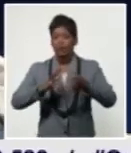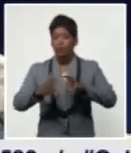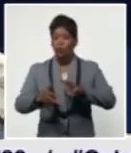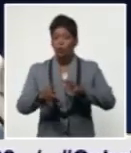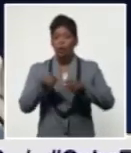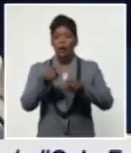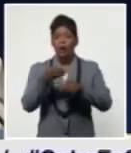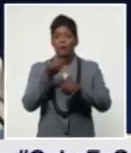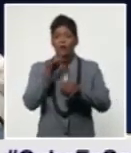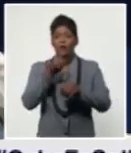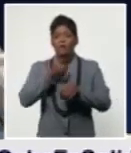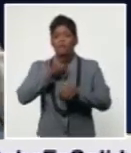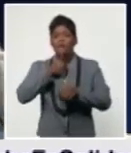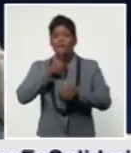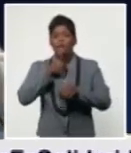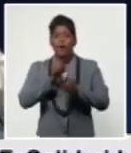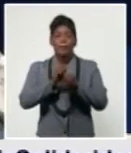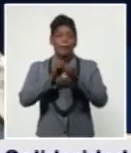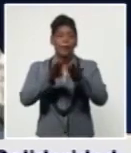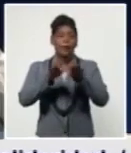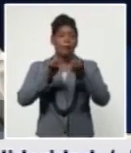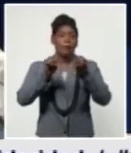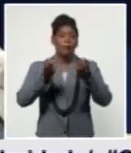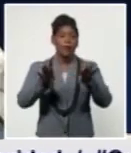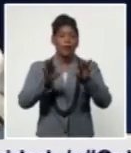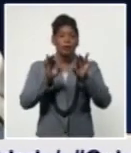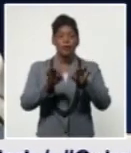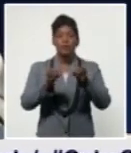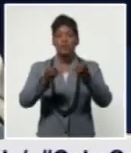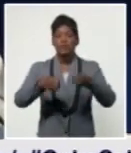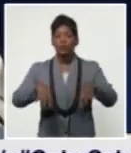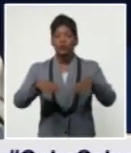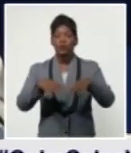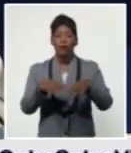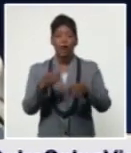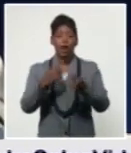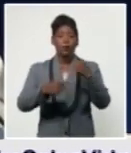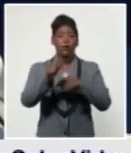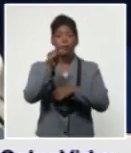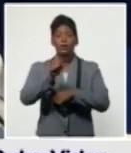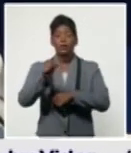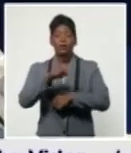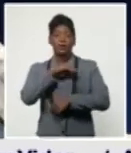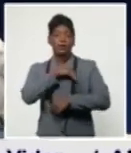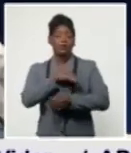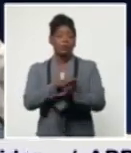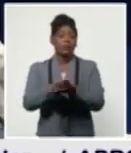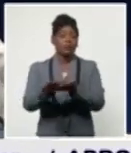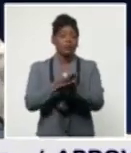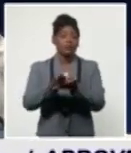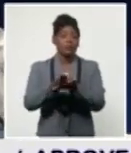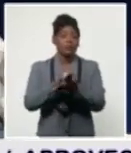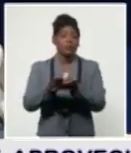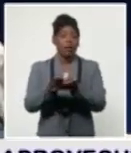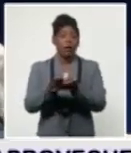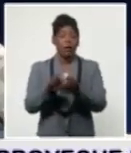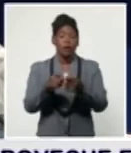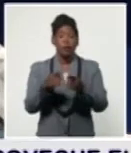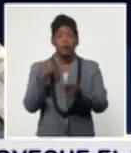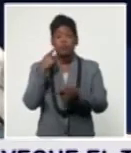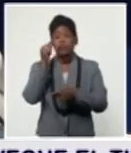cases that are spreading the disease and are not identifiable unless